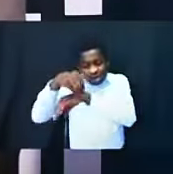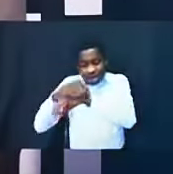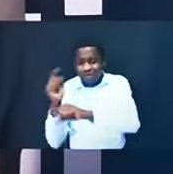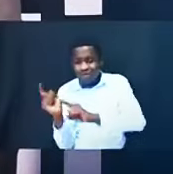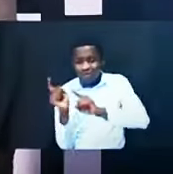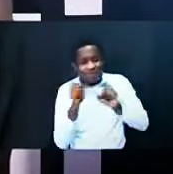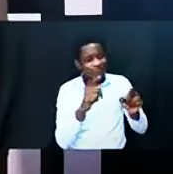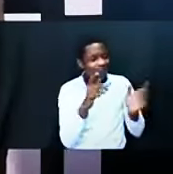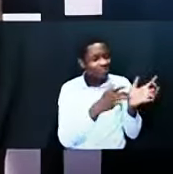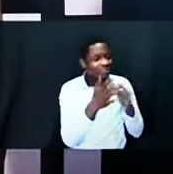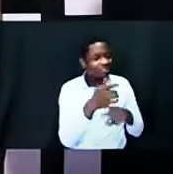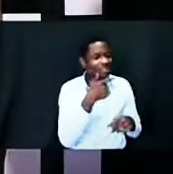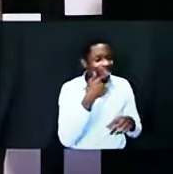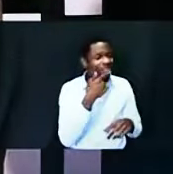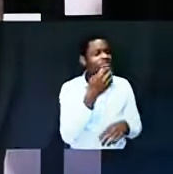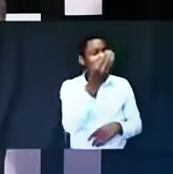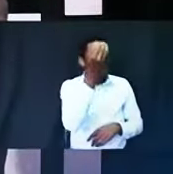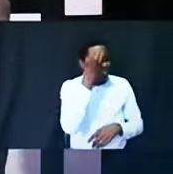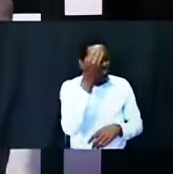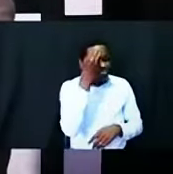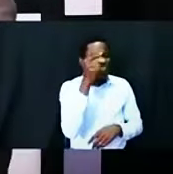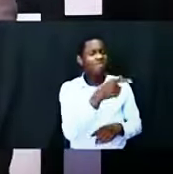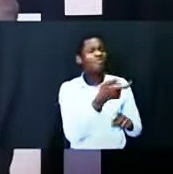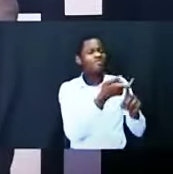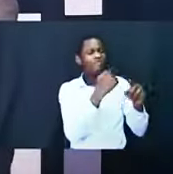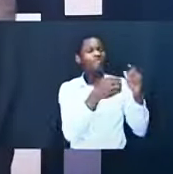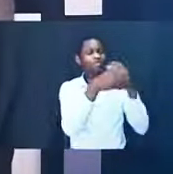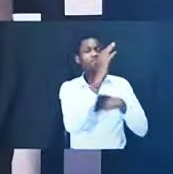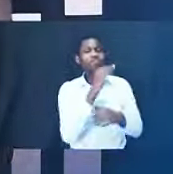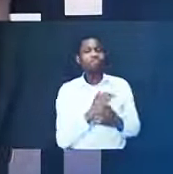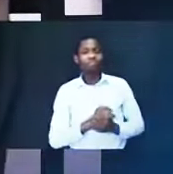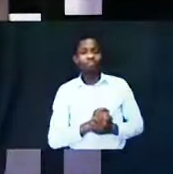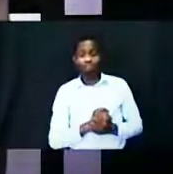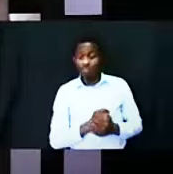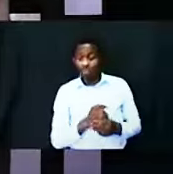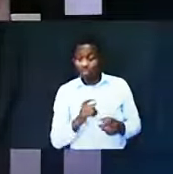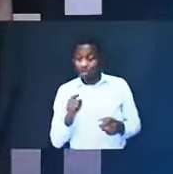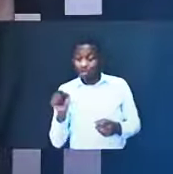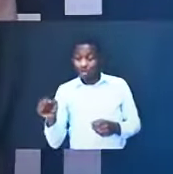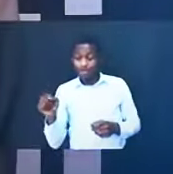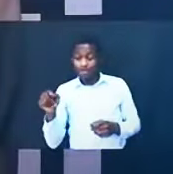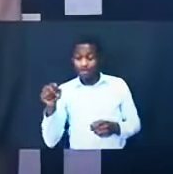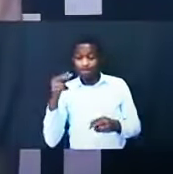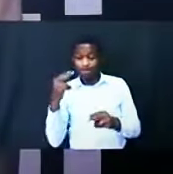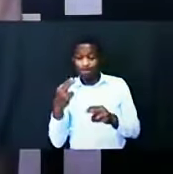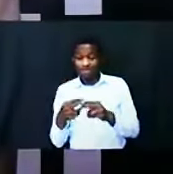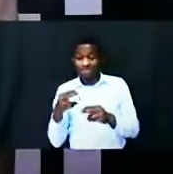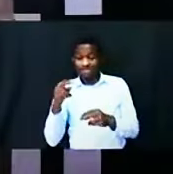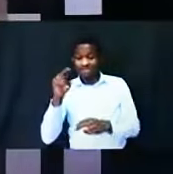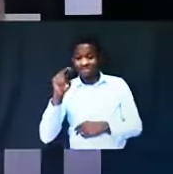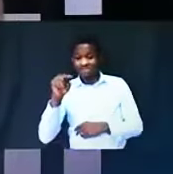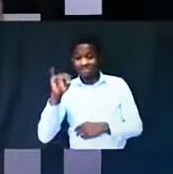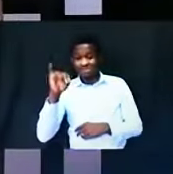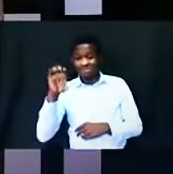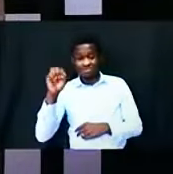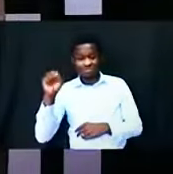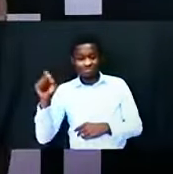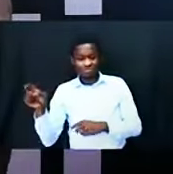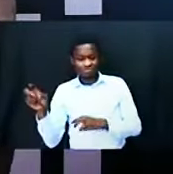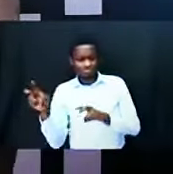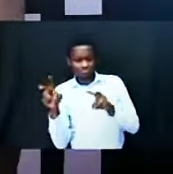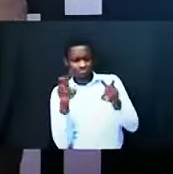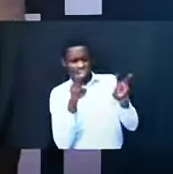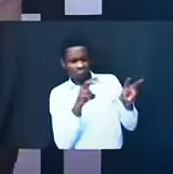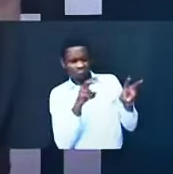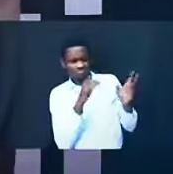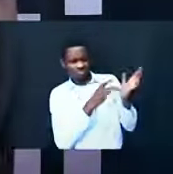e de ohaw e na eba. But he studied the man. Na so we de oto ne bo ahwe ne din. Se no one.